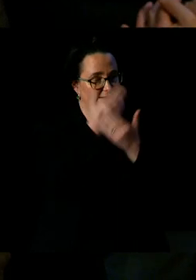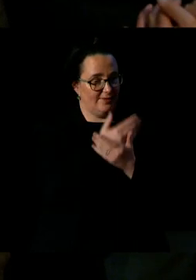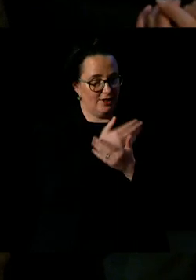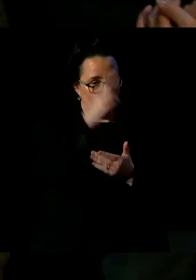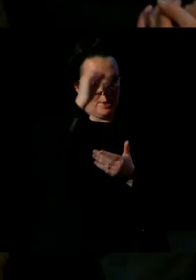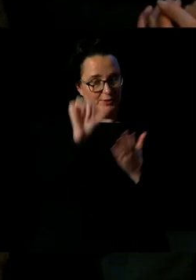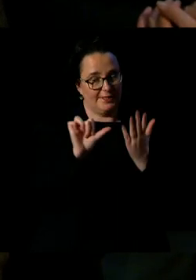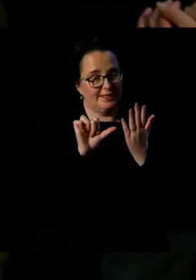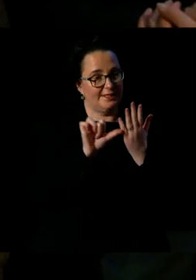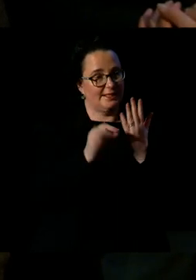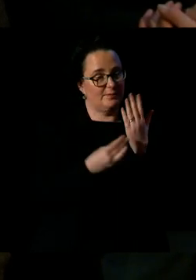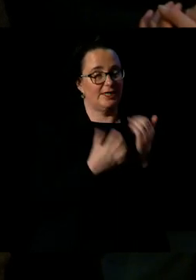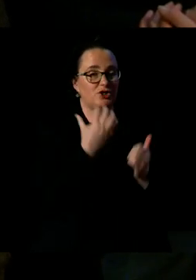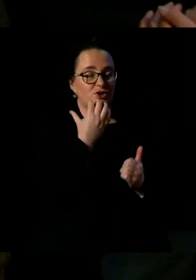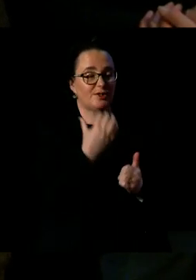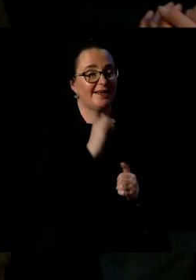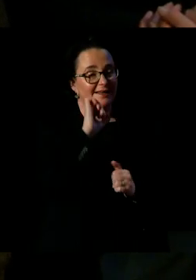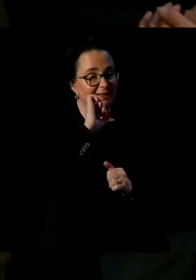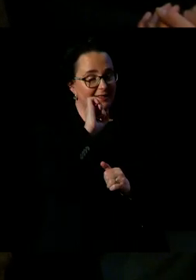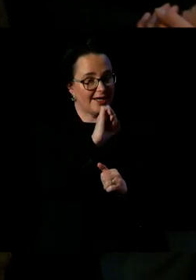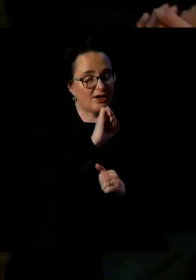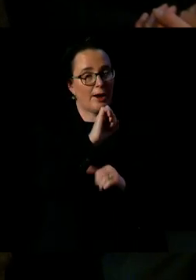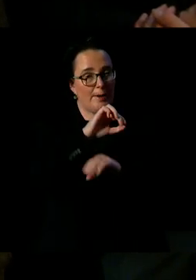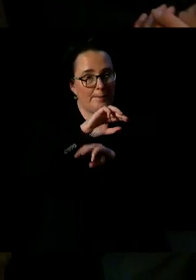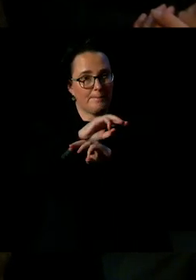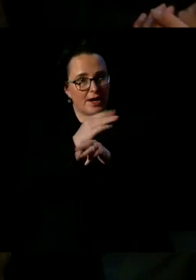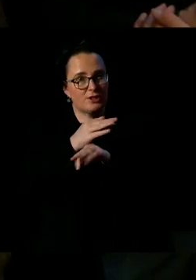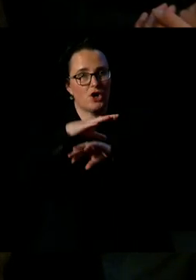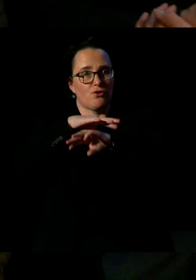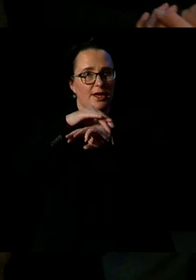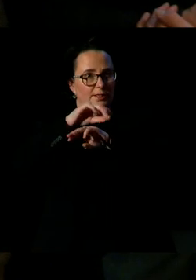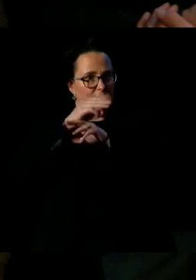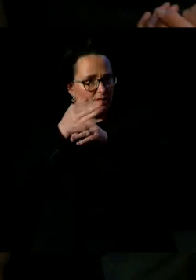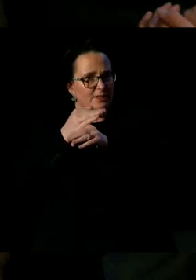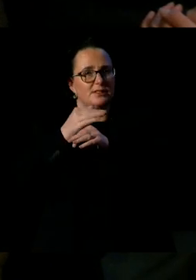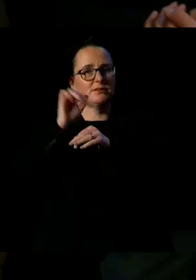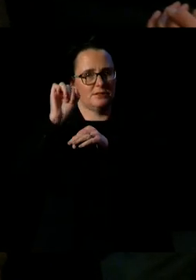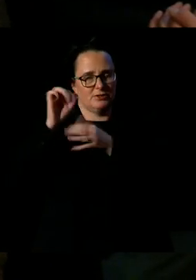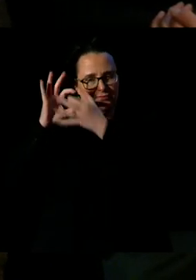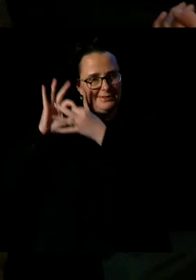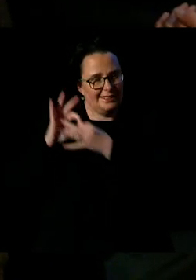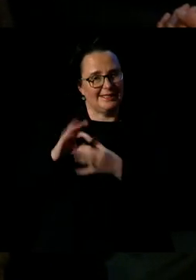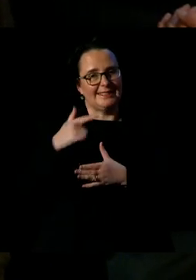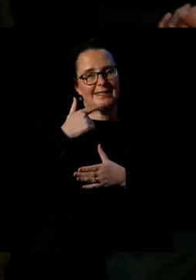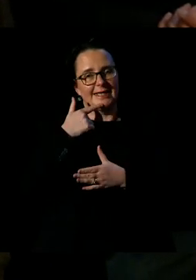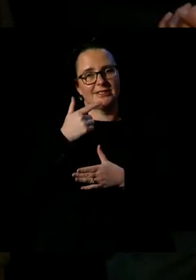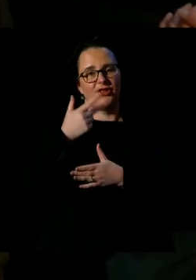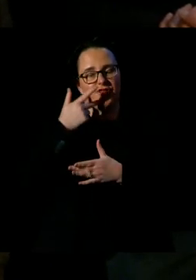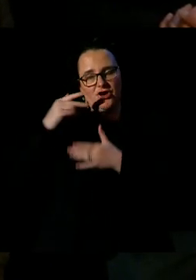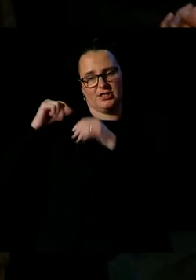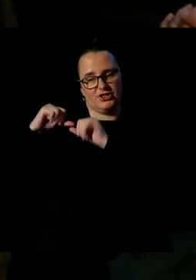of the Holocaust are children or grandchildren of Holocaust survivors, second and third